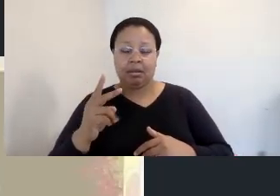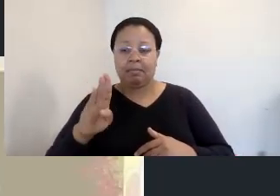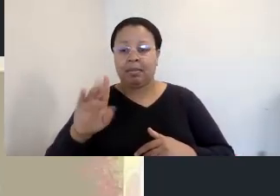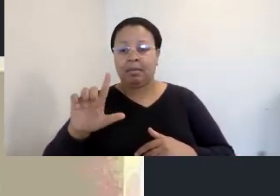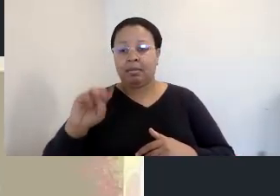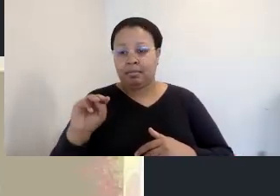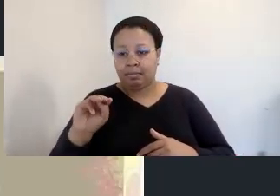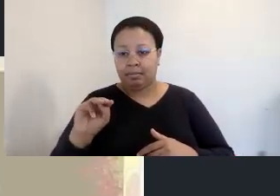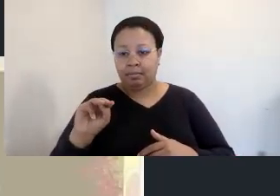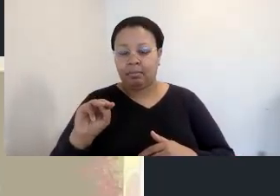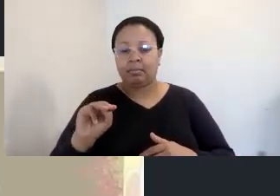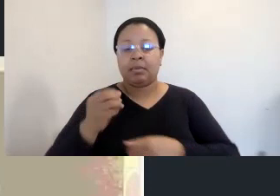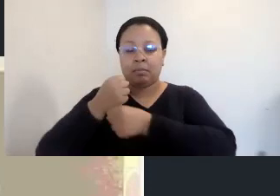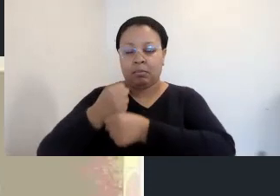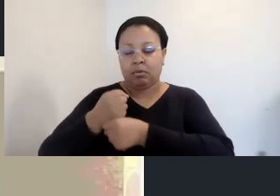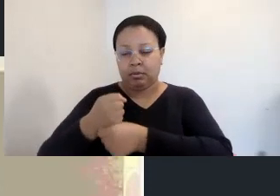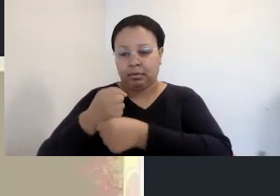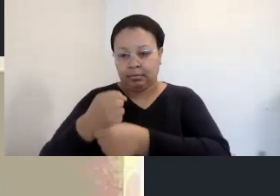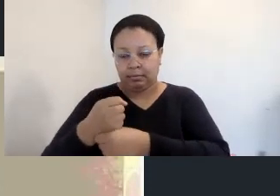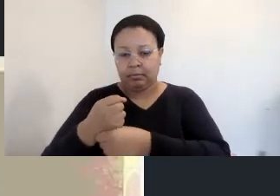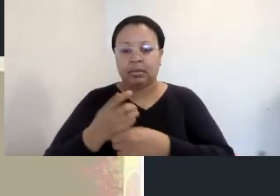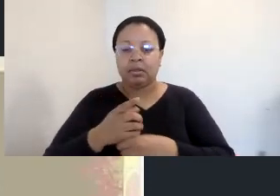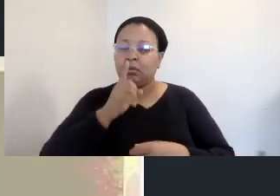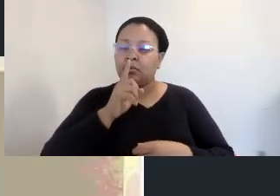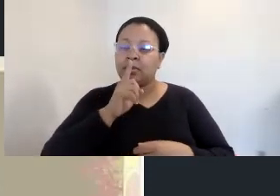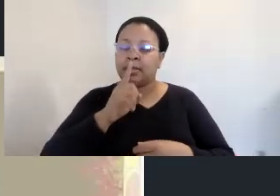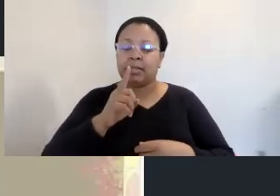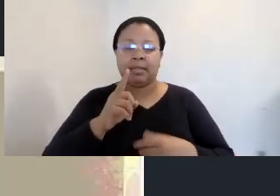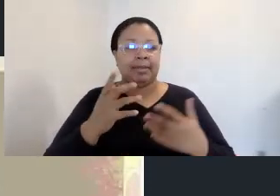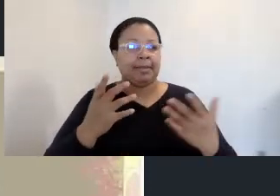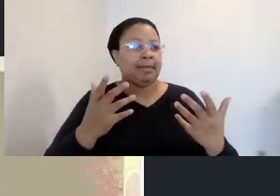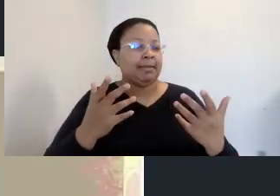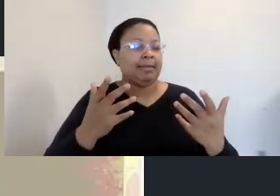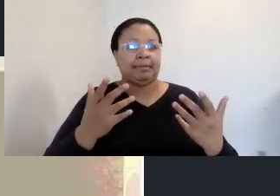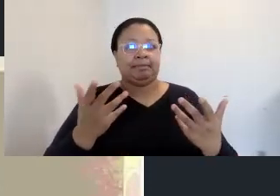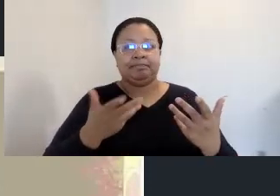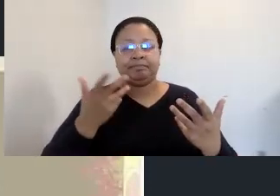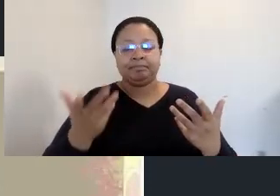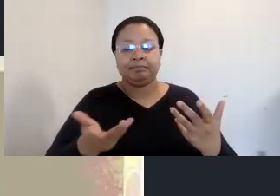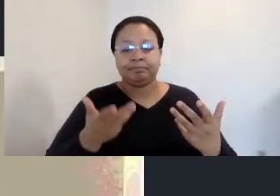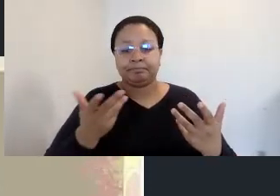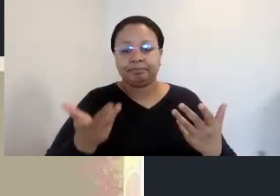Black Lives Matters protests, and this was really a culmination of